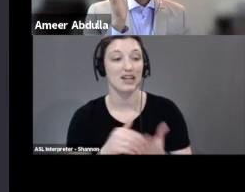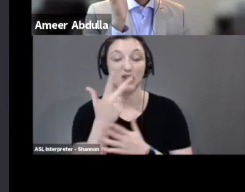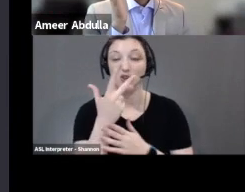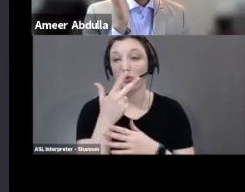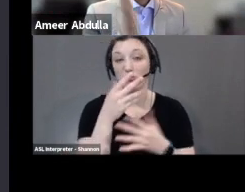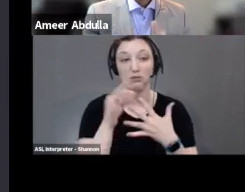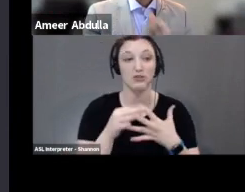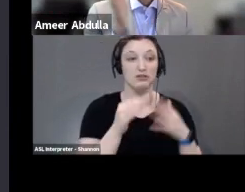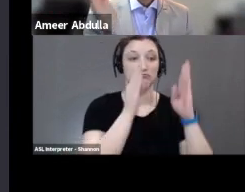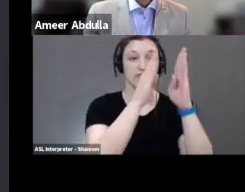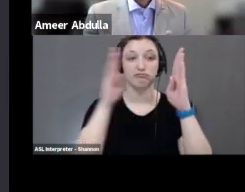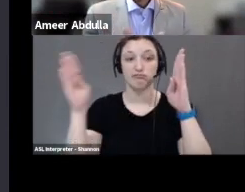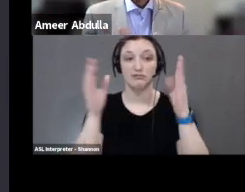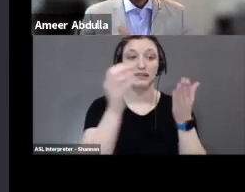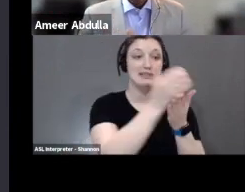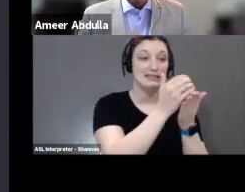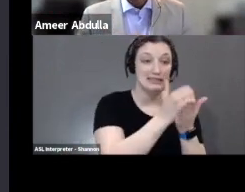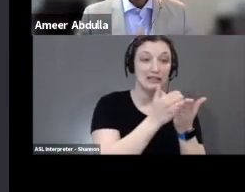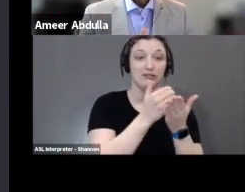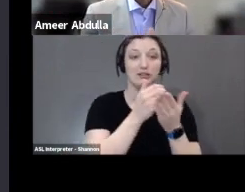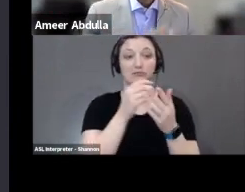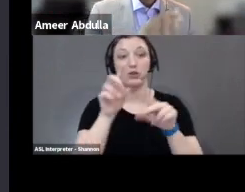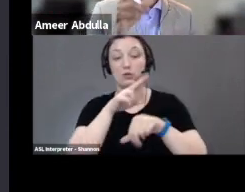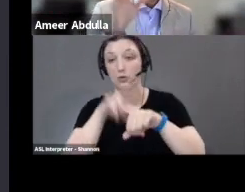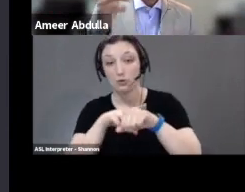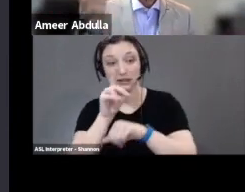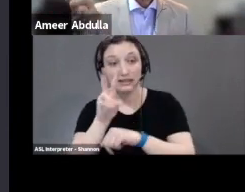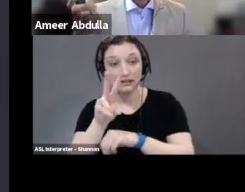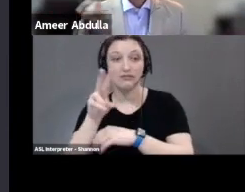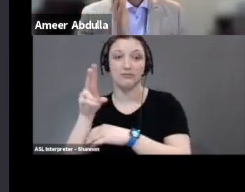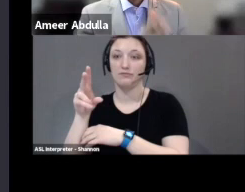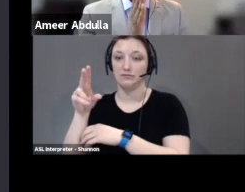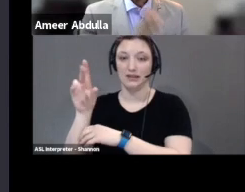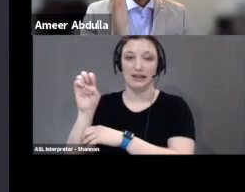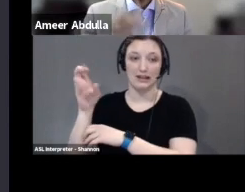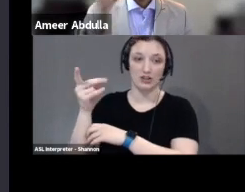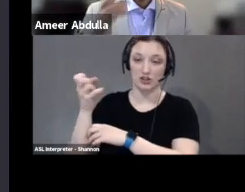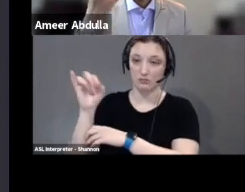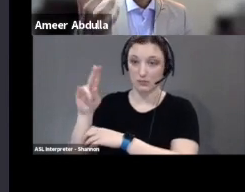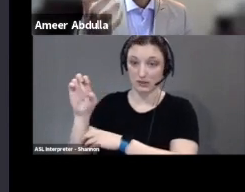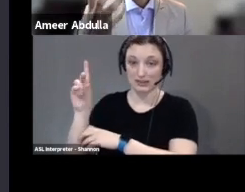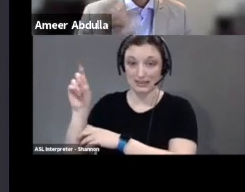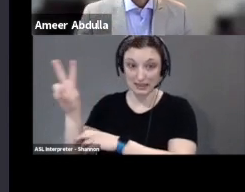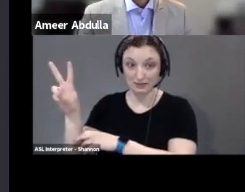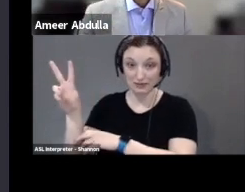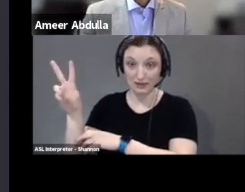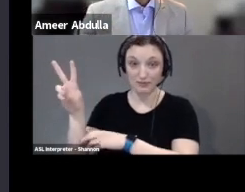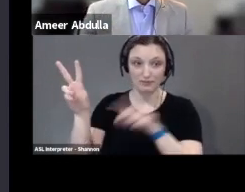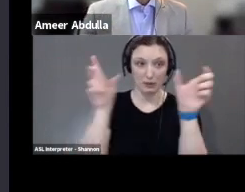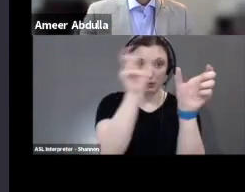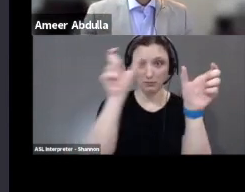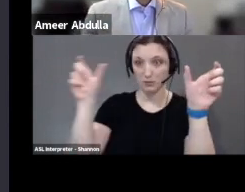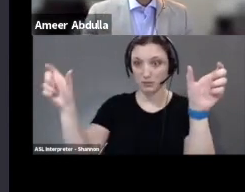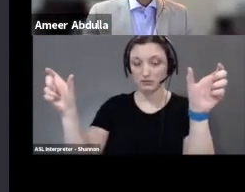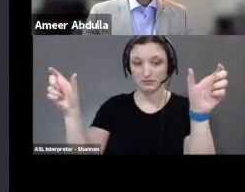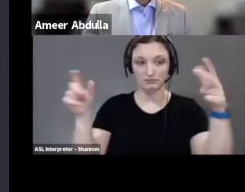salary, regular dividend, eligible dividend. I started to keep changing my terminology, but I'll articulate which one is which.